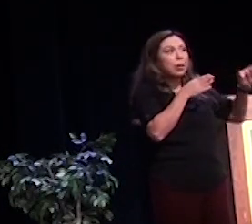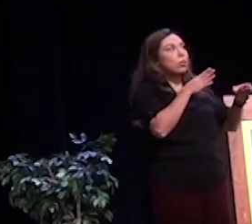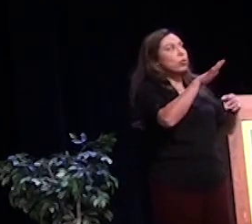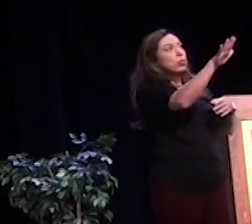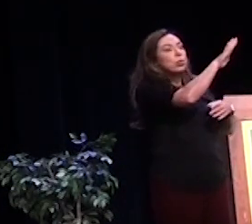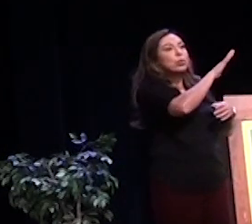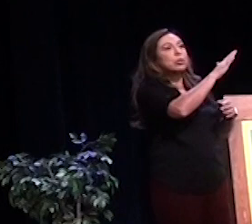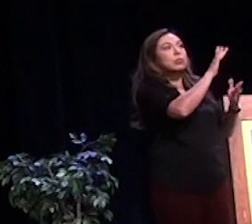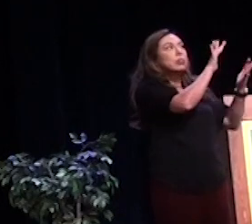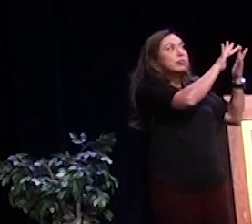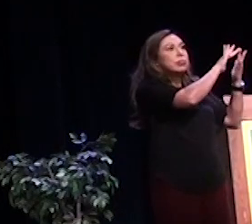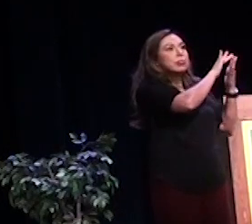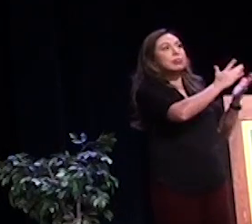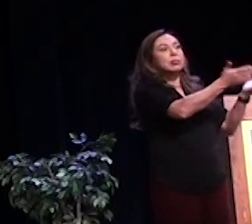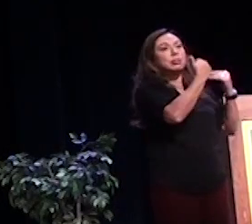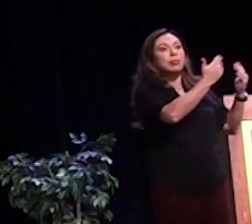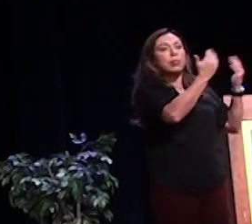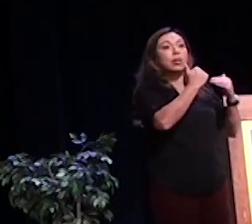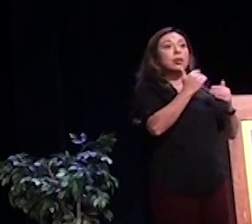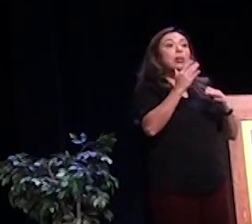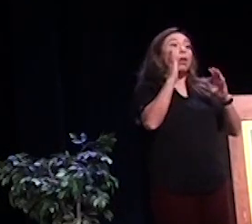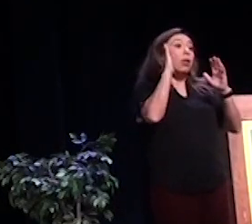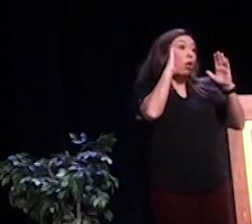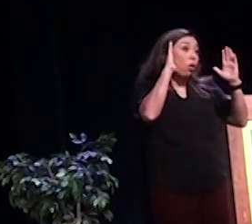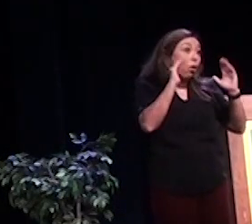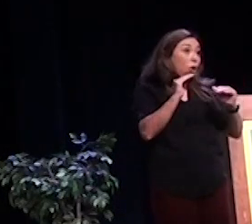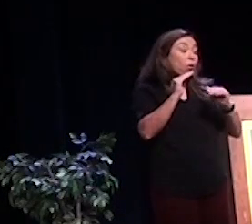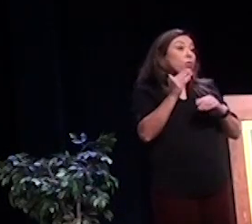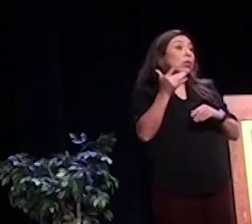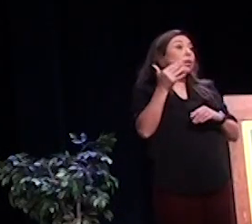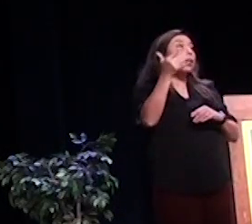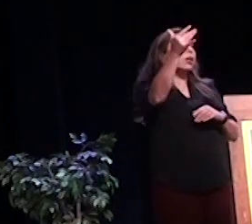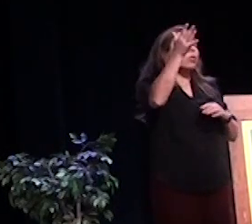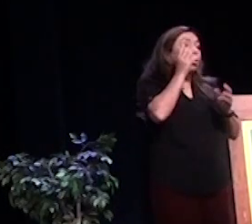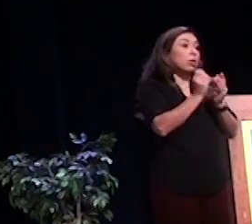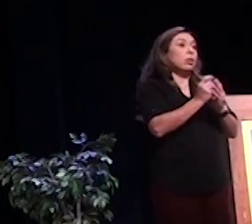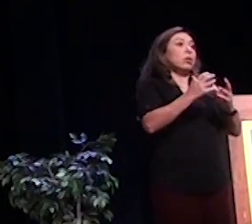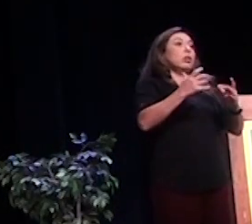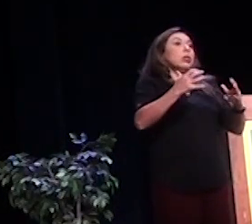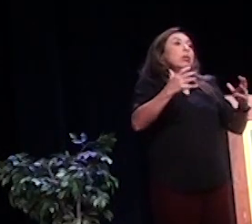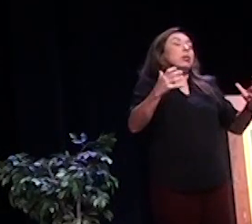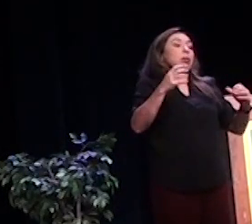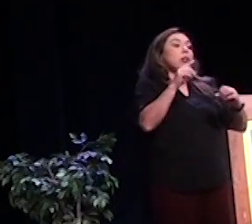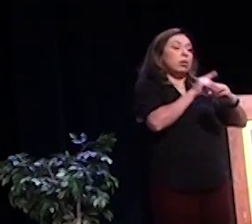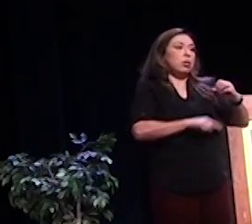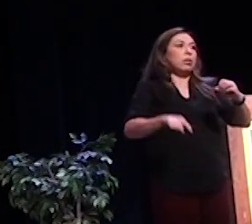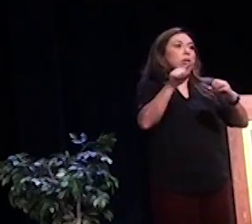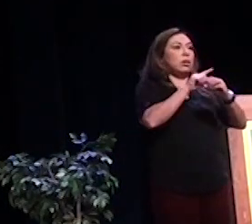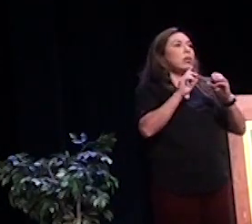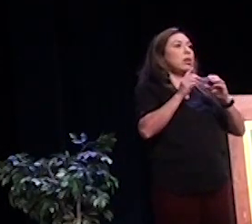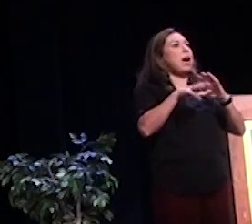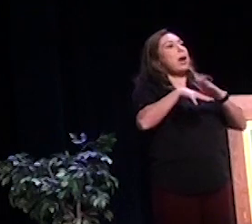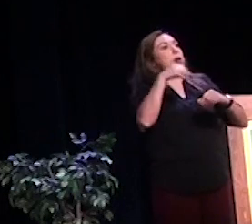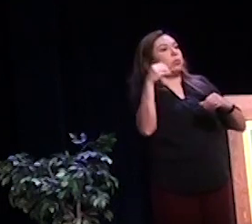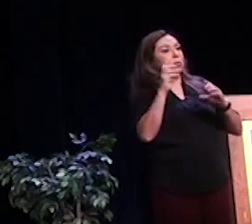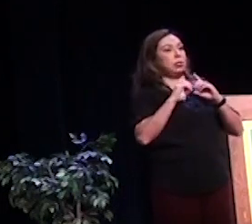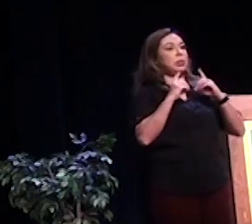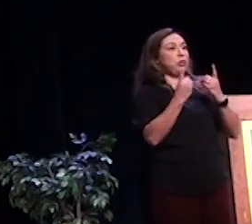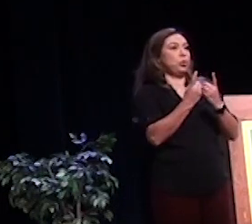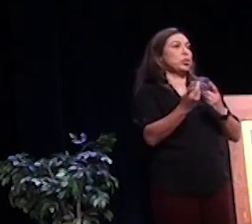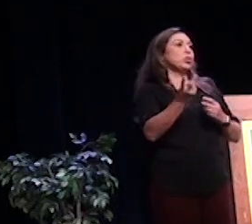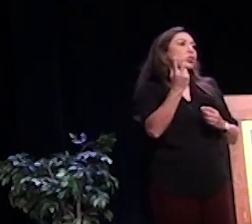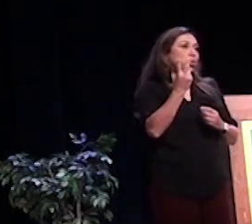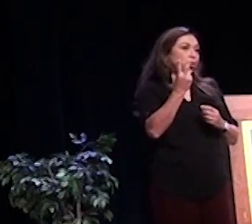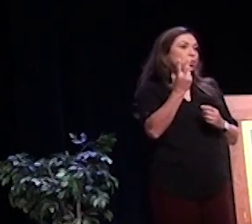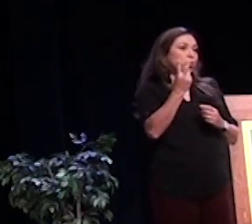gate. And hopefully and eventually we'll continue to expand that community outside of our District 2 into the next